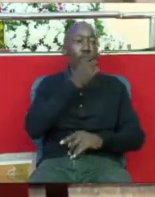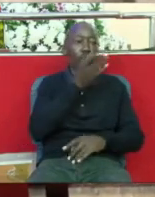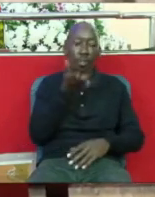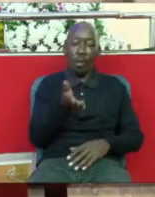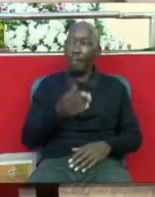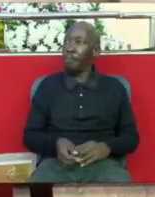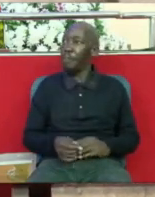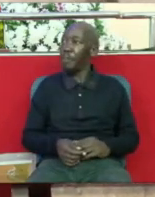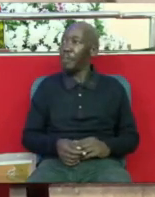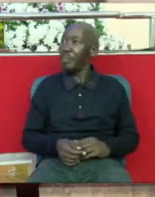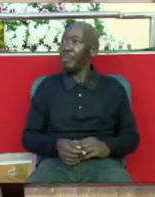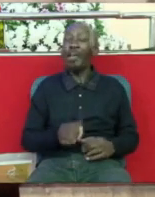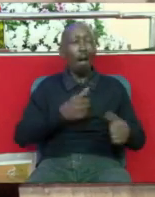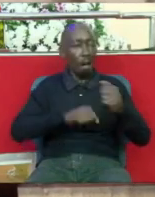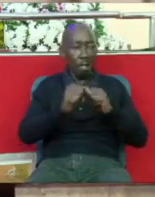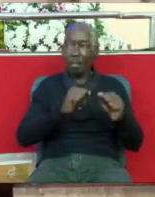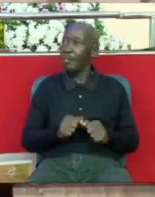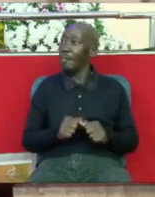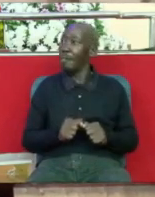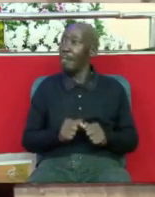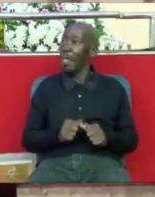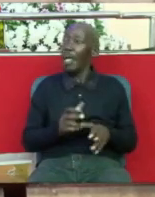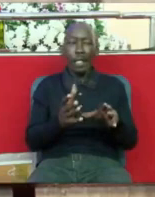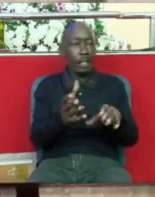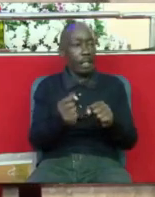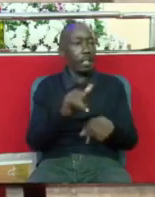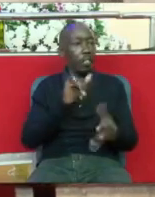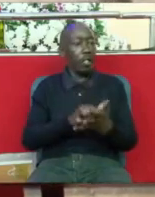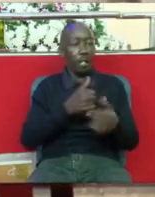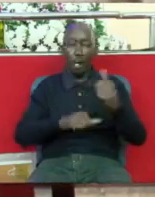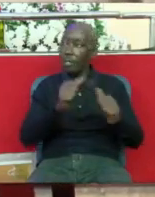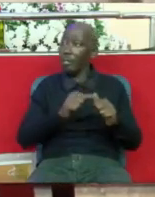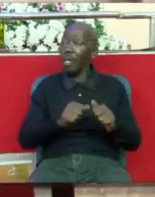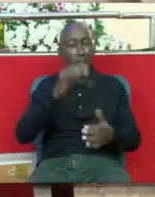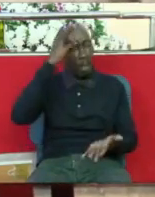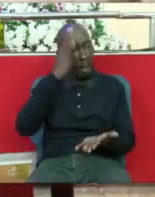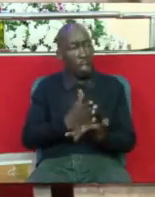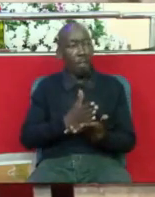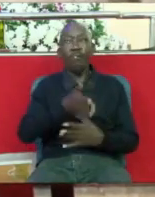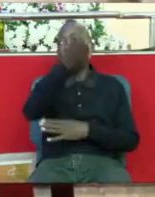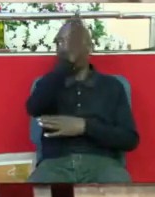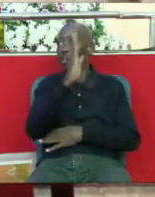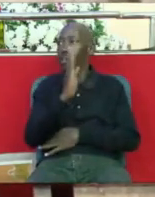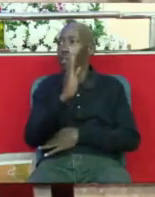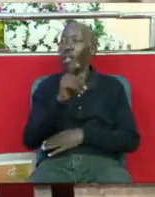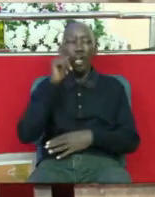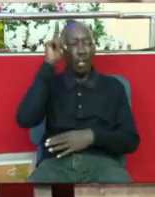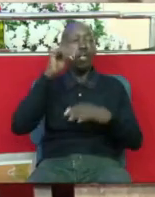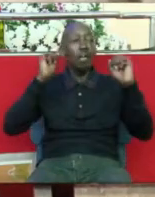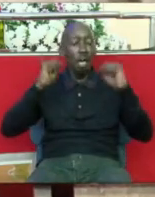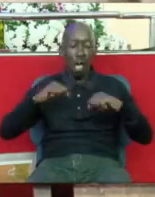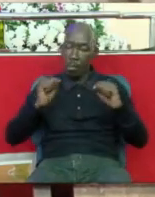Mungu anakuongoza pale. Act. Chukua hatua. Take that act. Chukua hatua. Believe God. Muamini Mungu. That he is able.